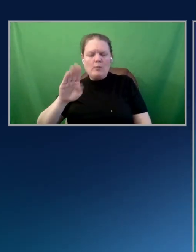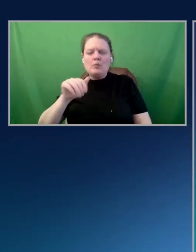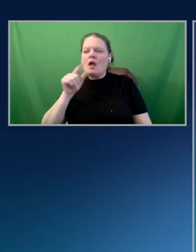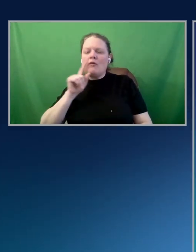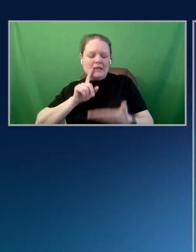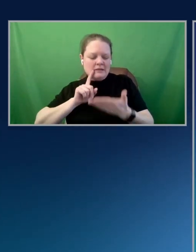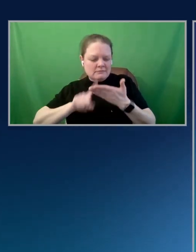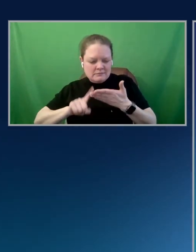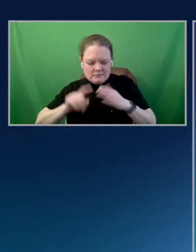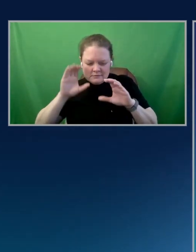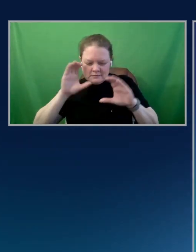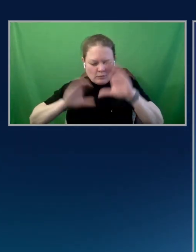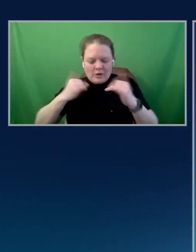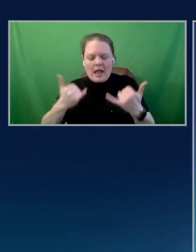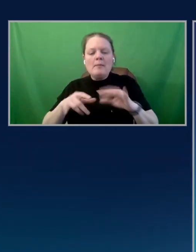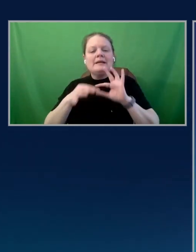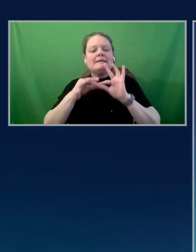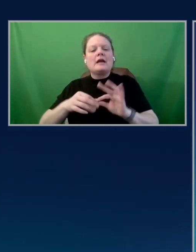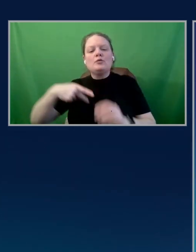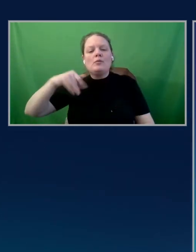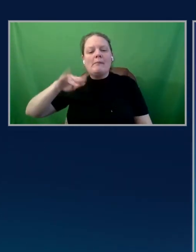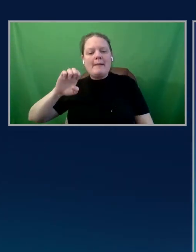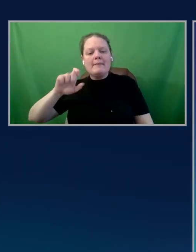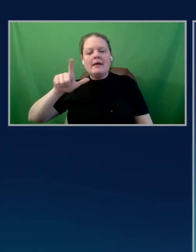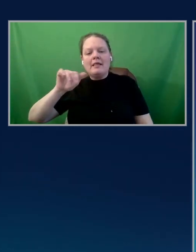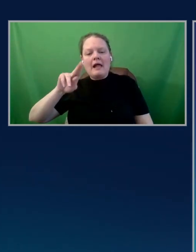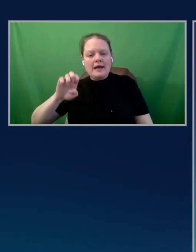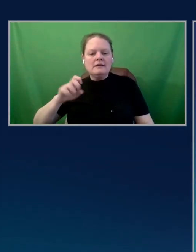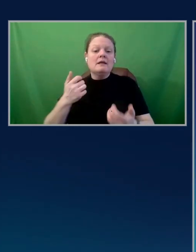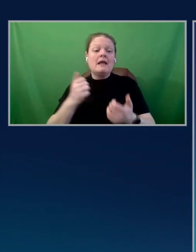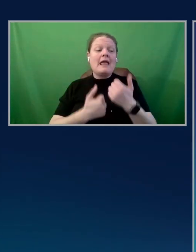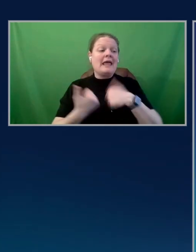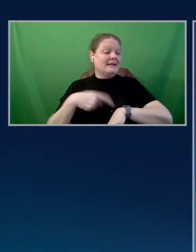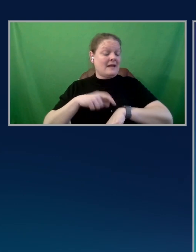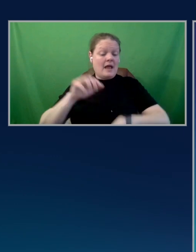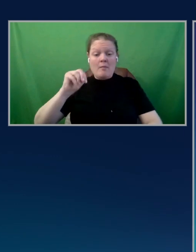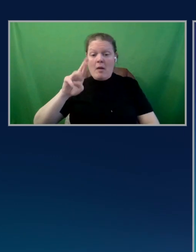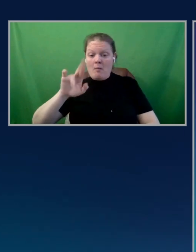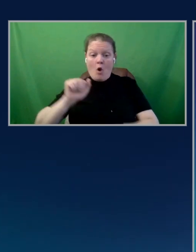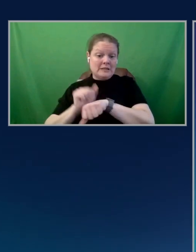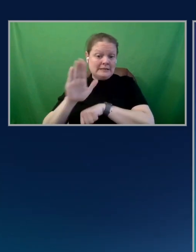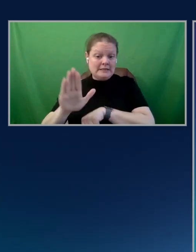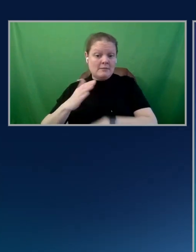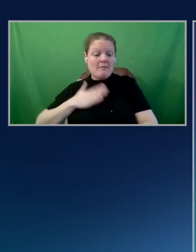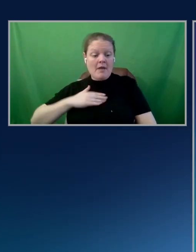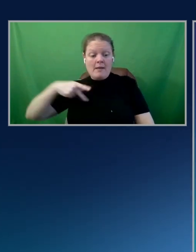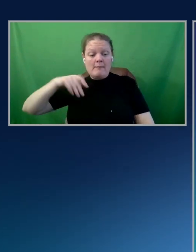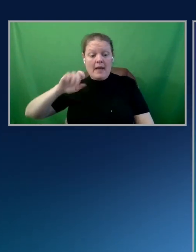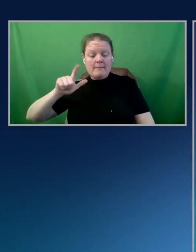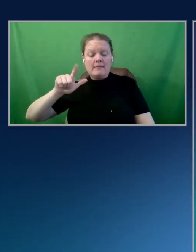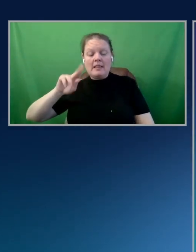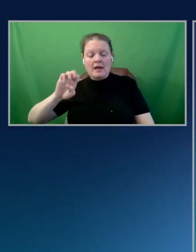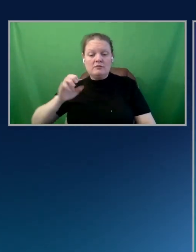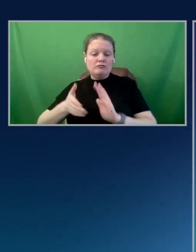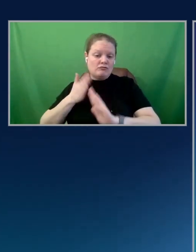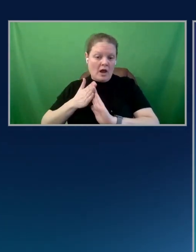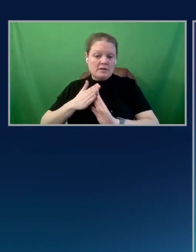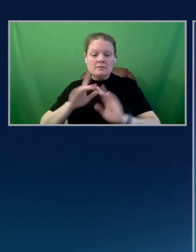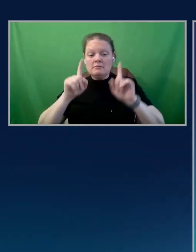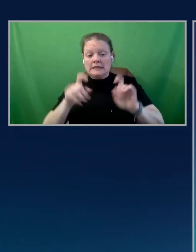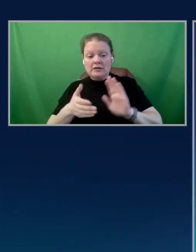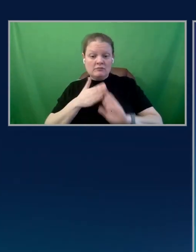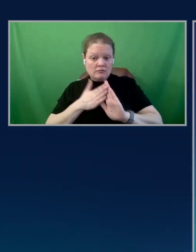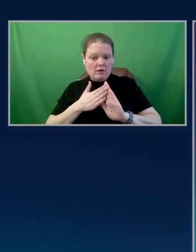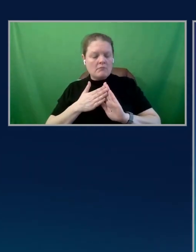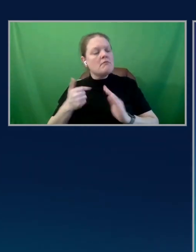connected to your pipelines. So every time an MR is submitted, my pipelines run, my tests run, and I can have high confidence if